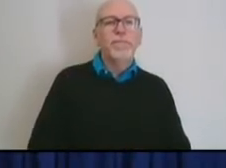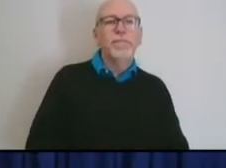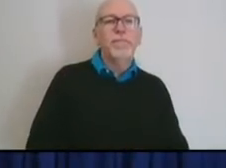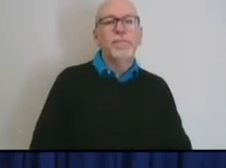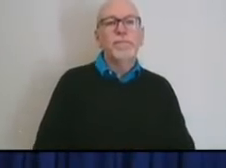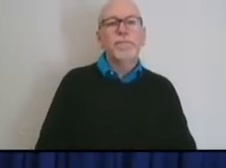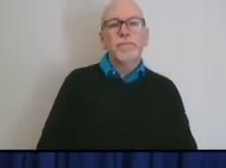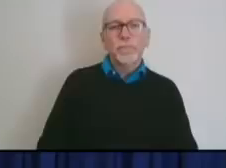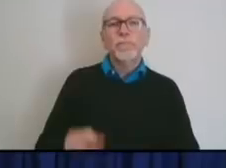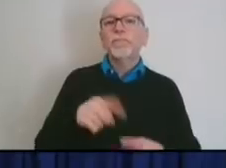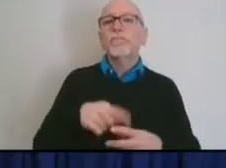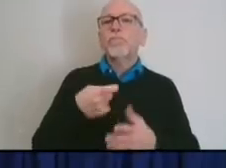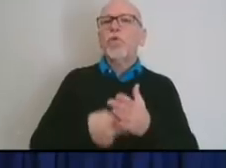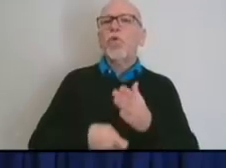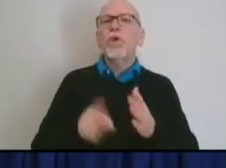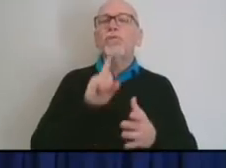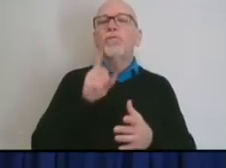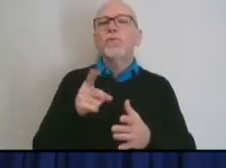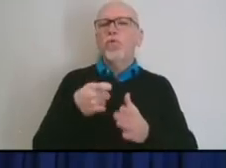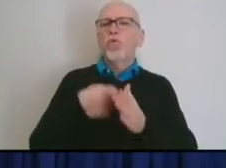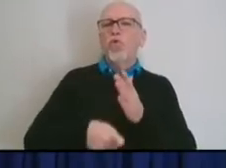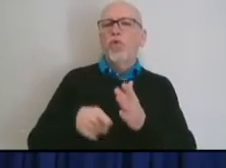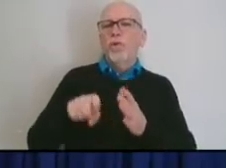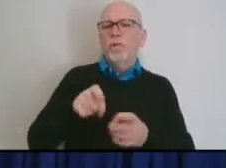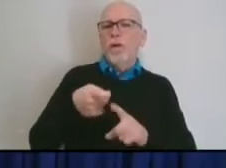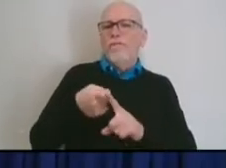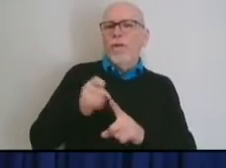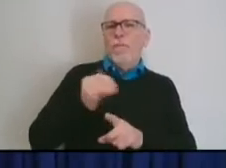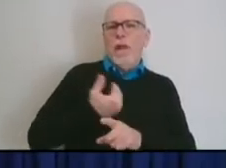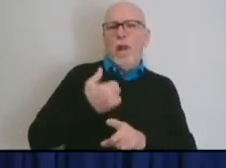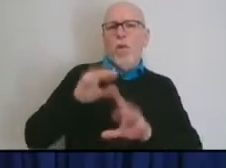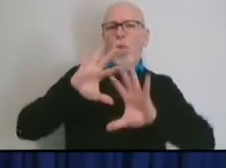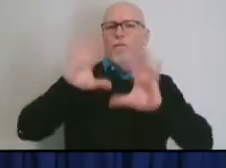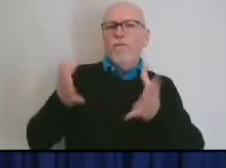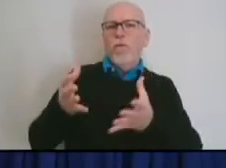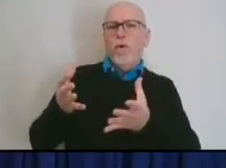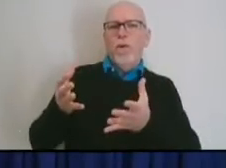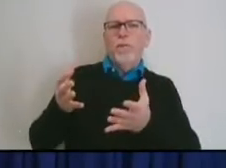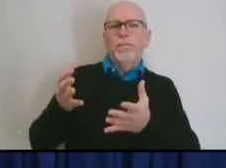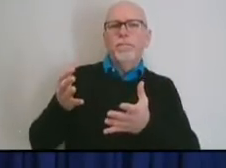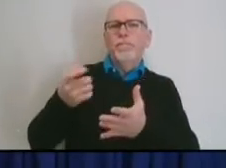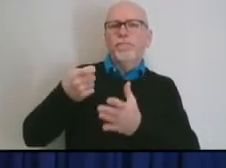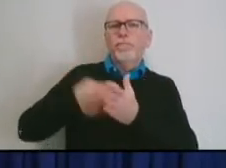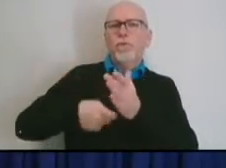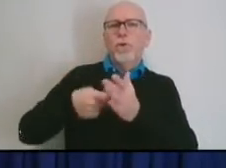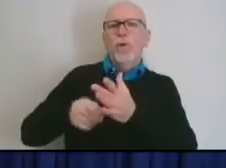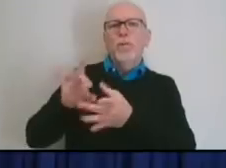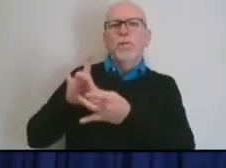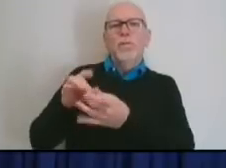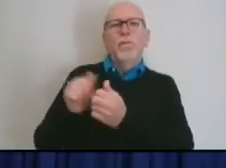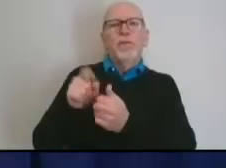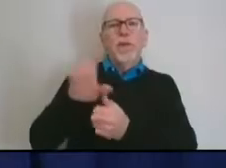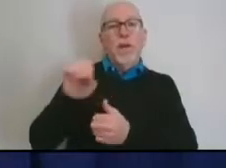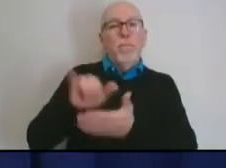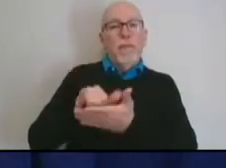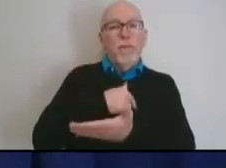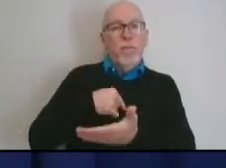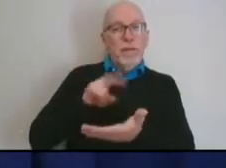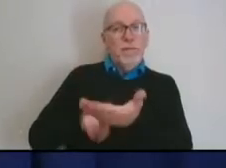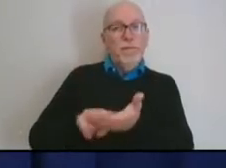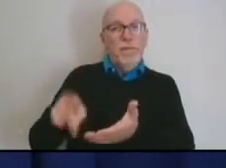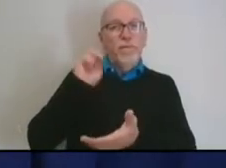The cost is a part of our overall cost with the company that we've signed to do a lot of